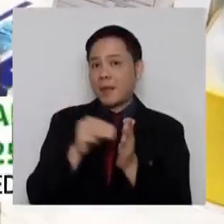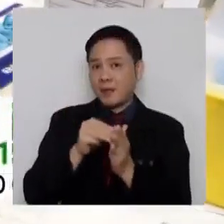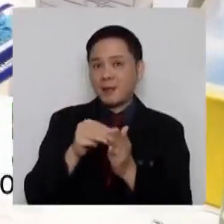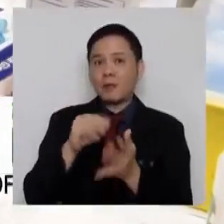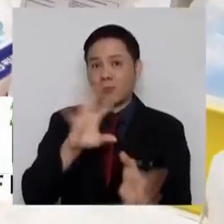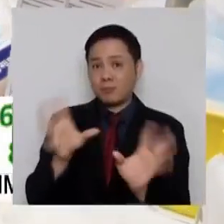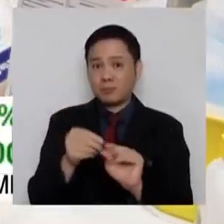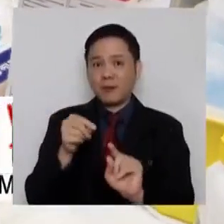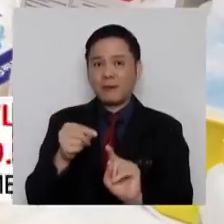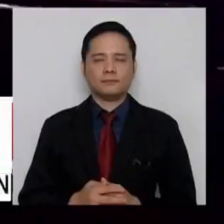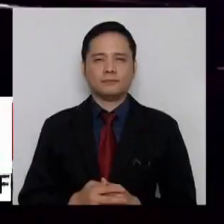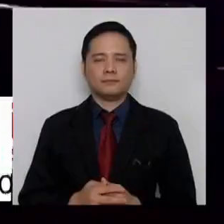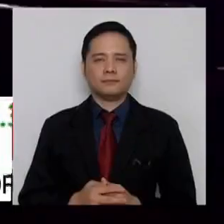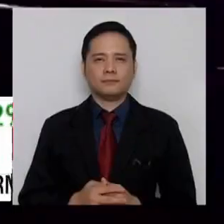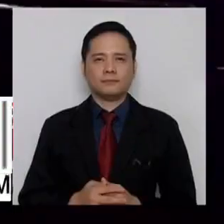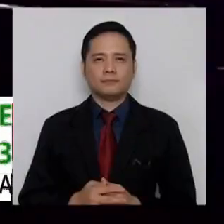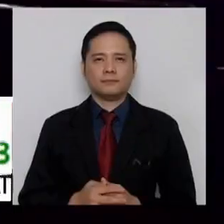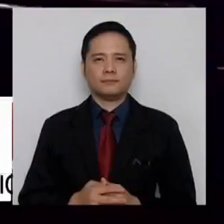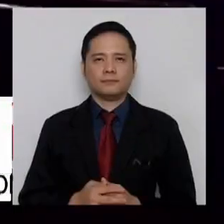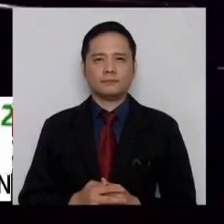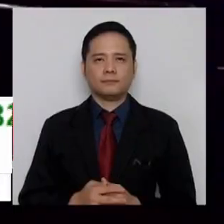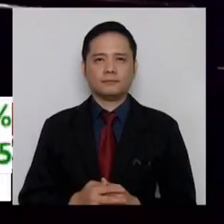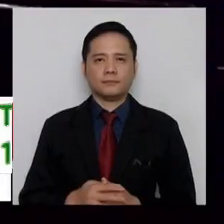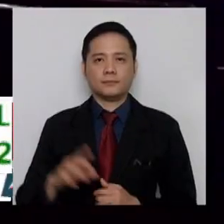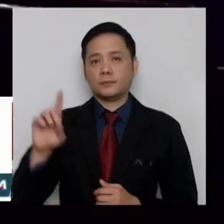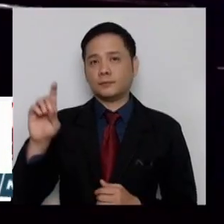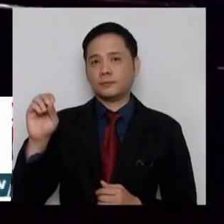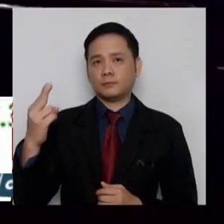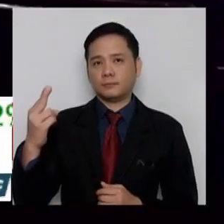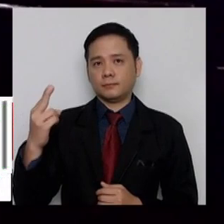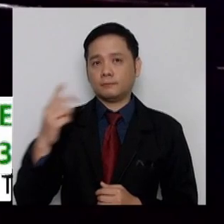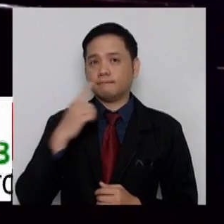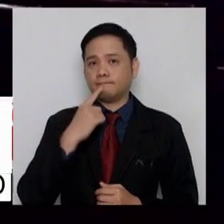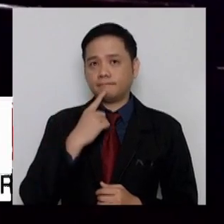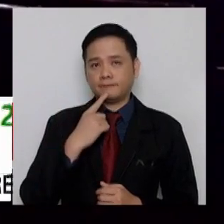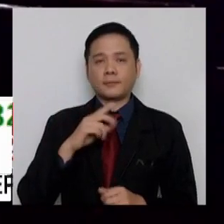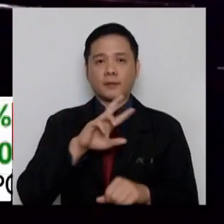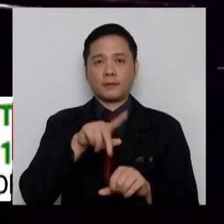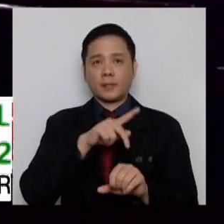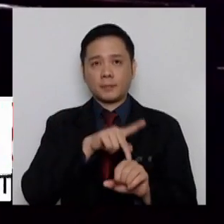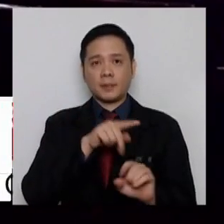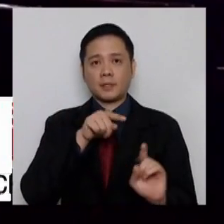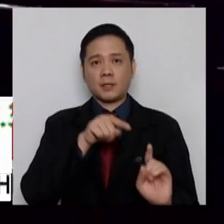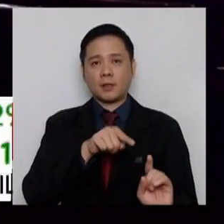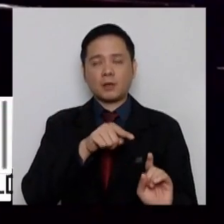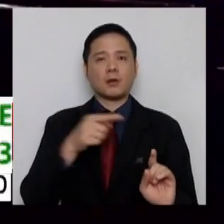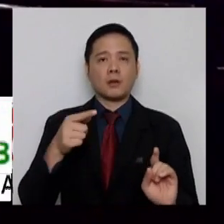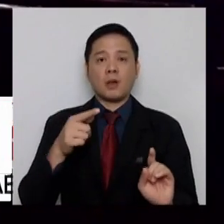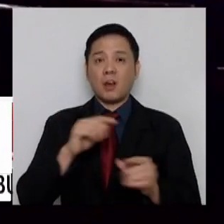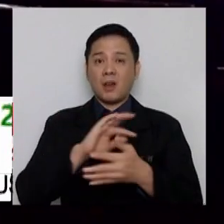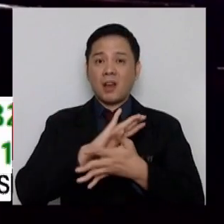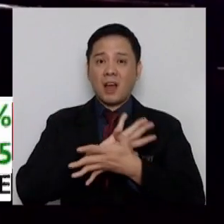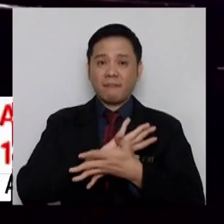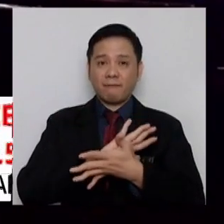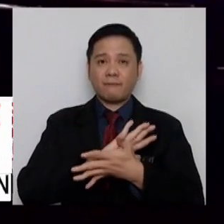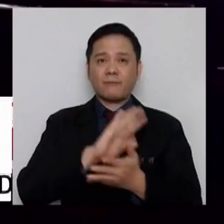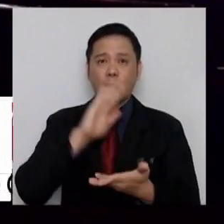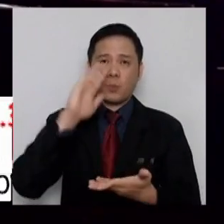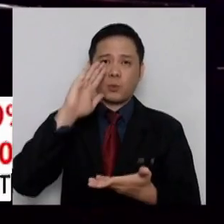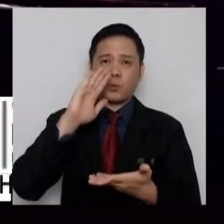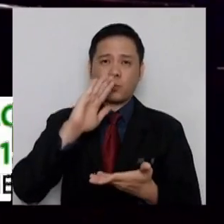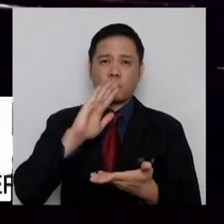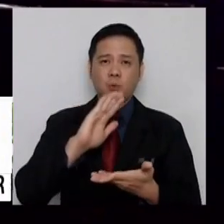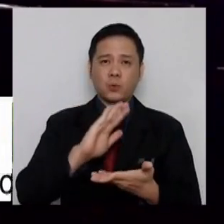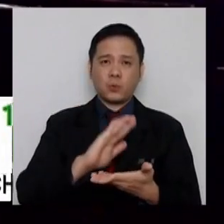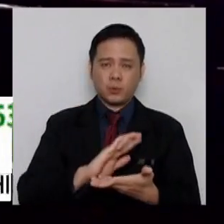vaccinated. The health department says the Philippines is now considered a low-risk area for COVID-19, but there are